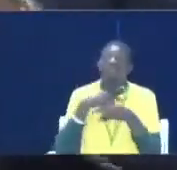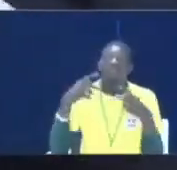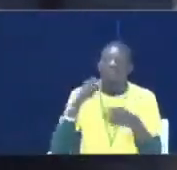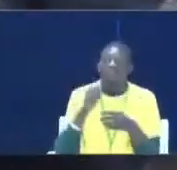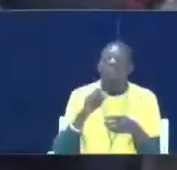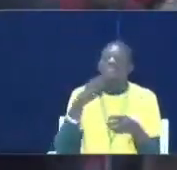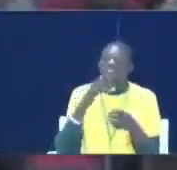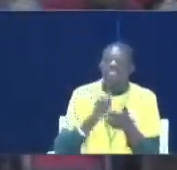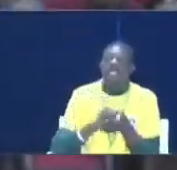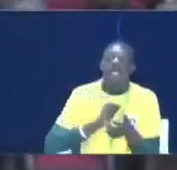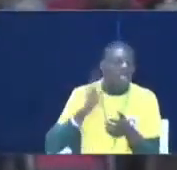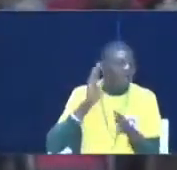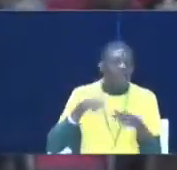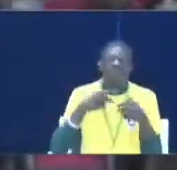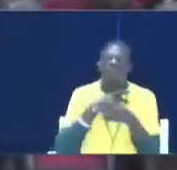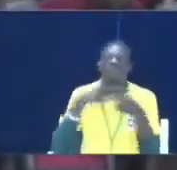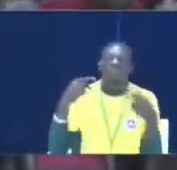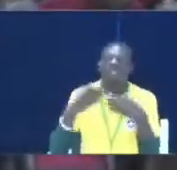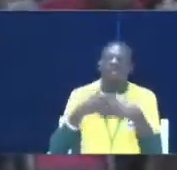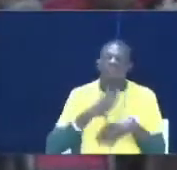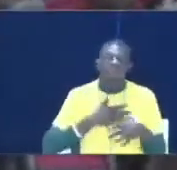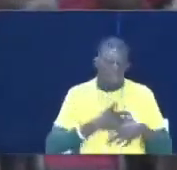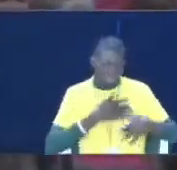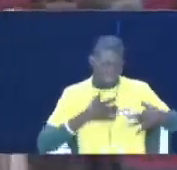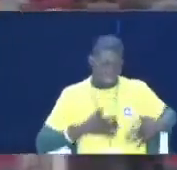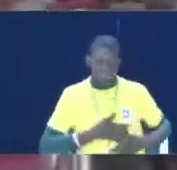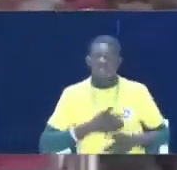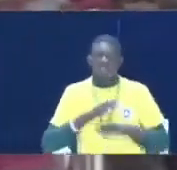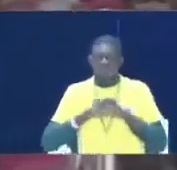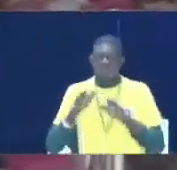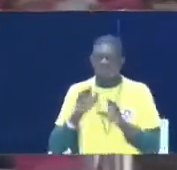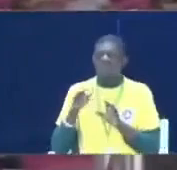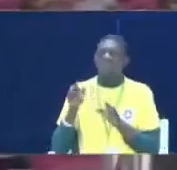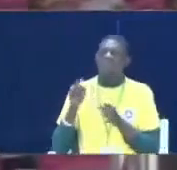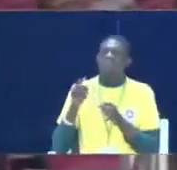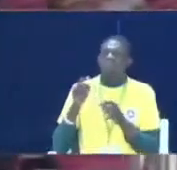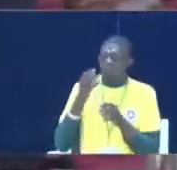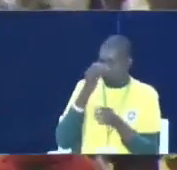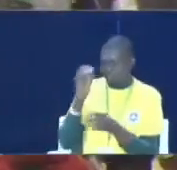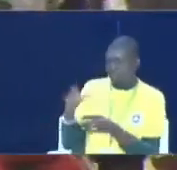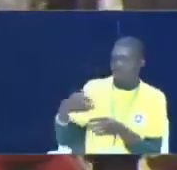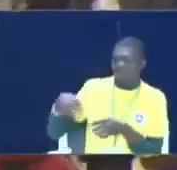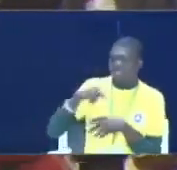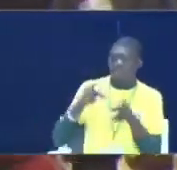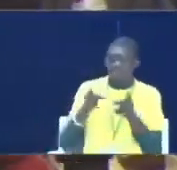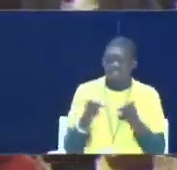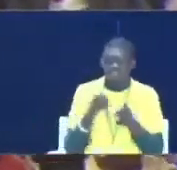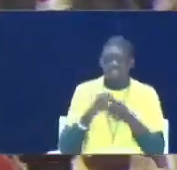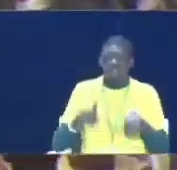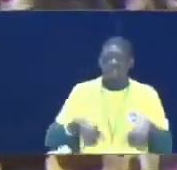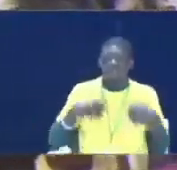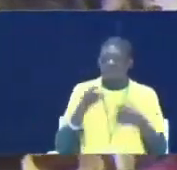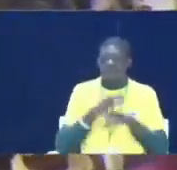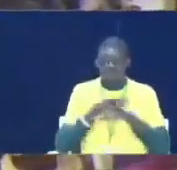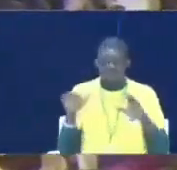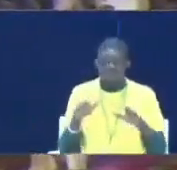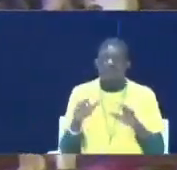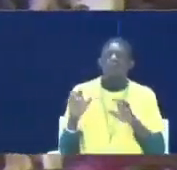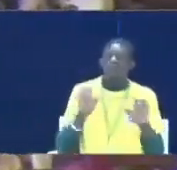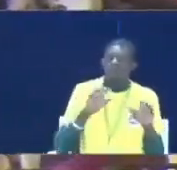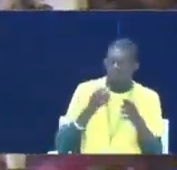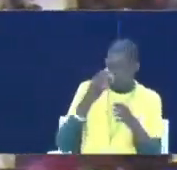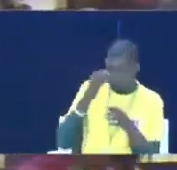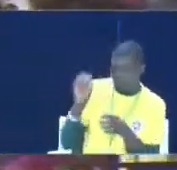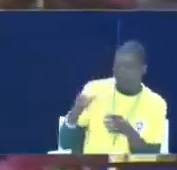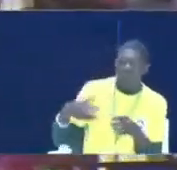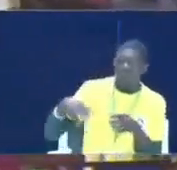He says, I will give you pastors after my heart. Don't ignore their places in your life. Don't ignore the role they have played in your life. Many of